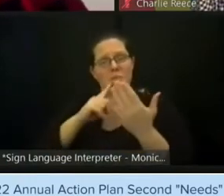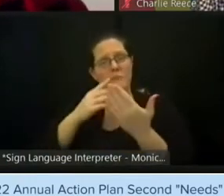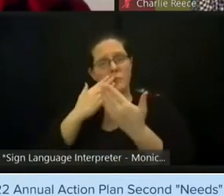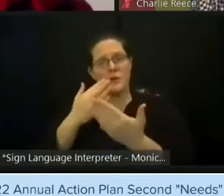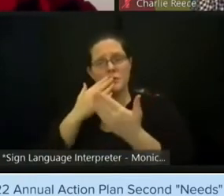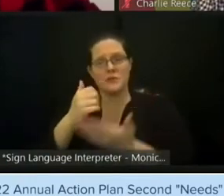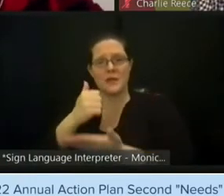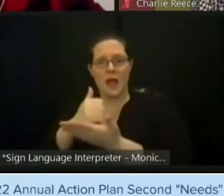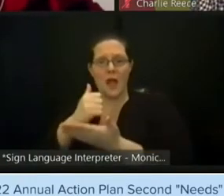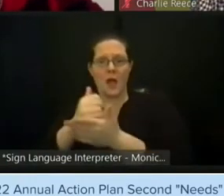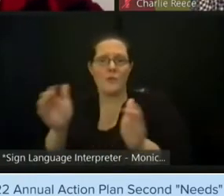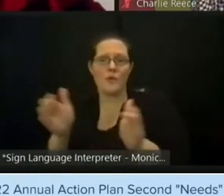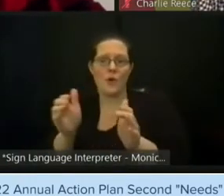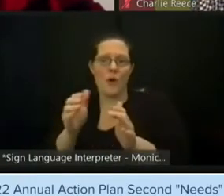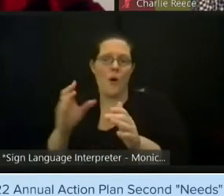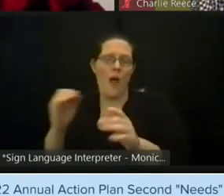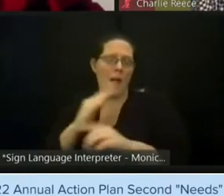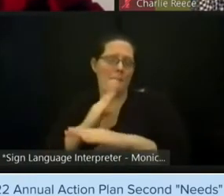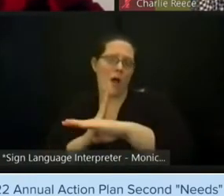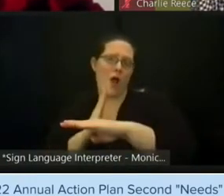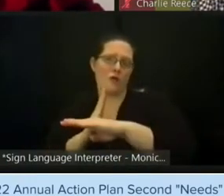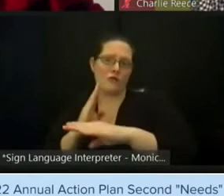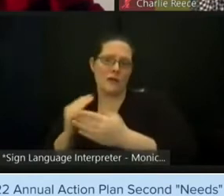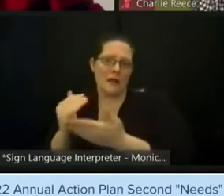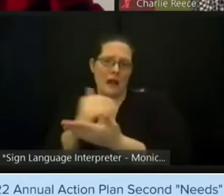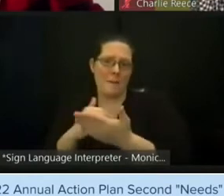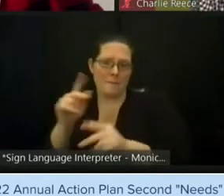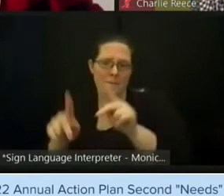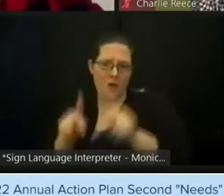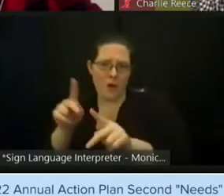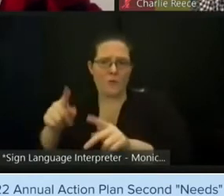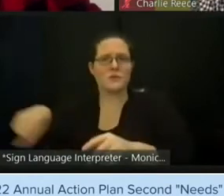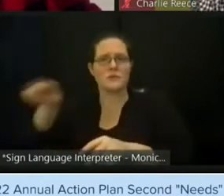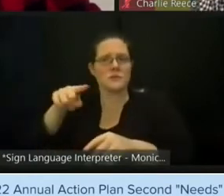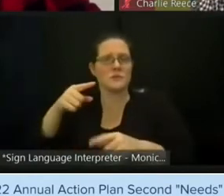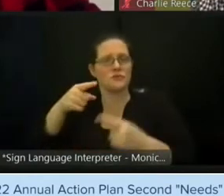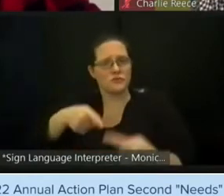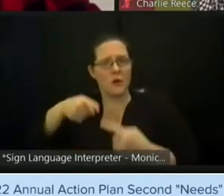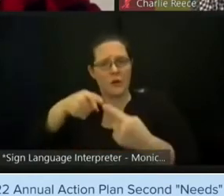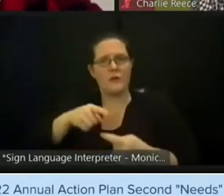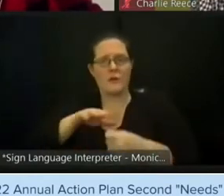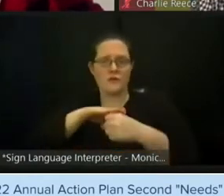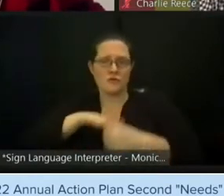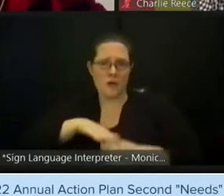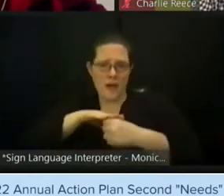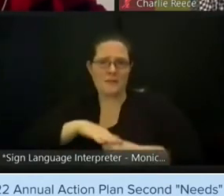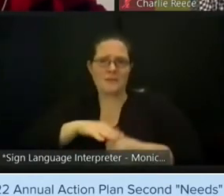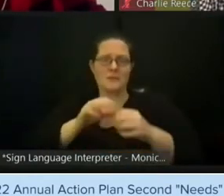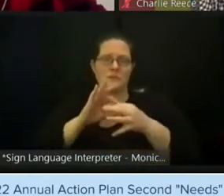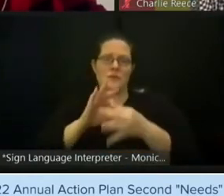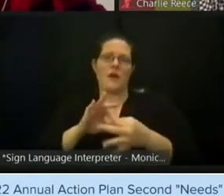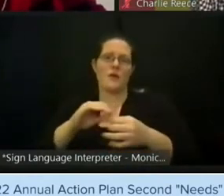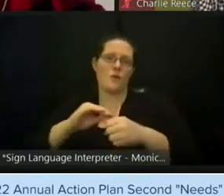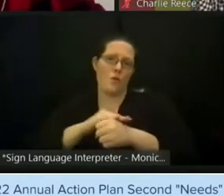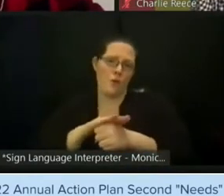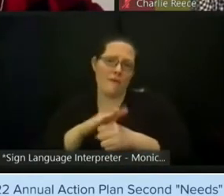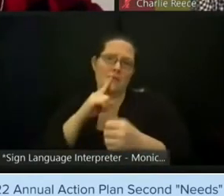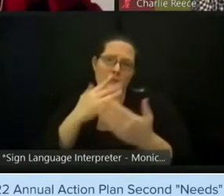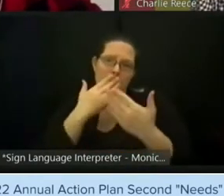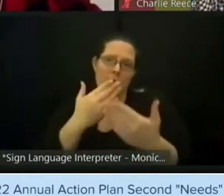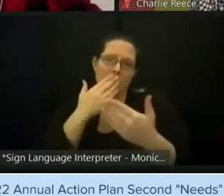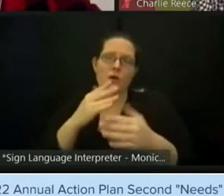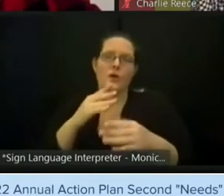low and moderate income folks who are facing stress. under COVID,